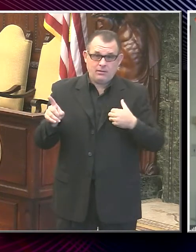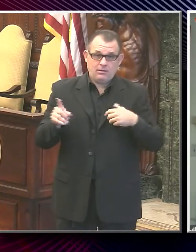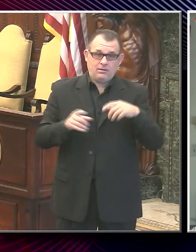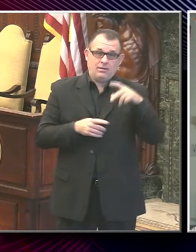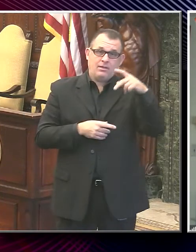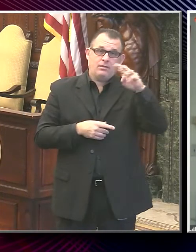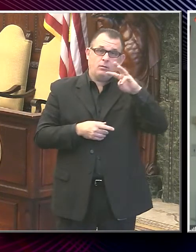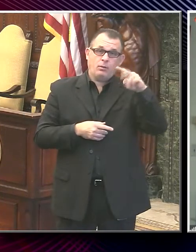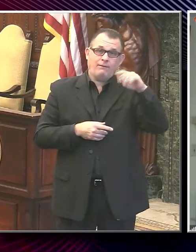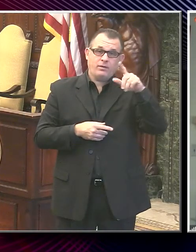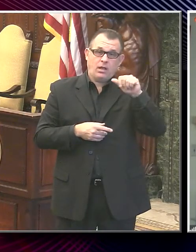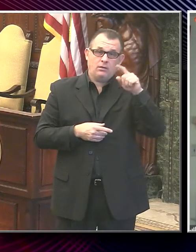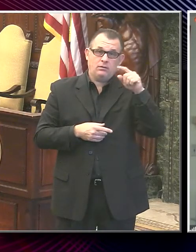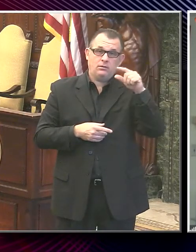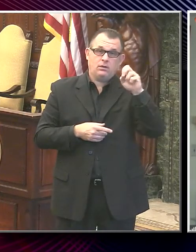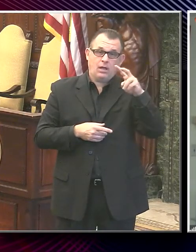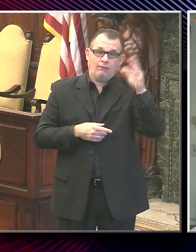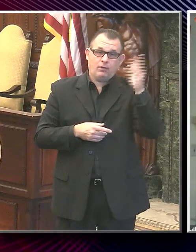www.phila.gov/COVID. Thanks.